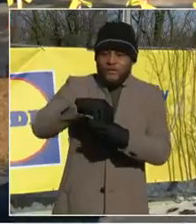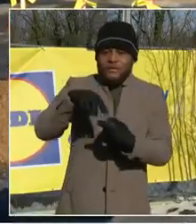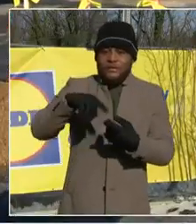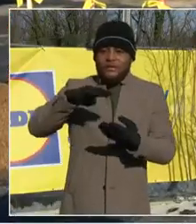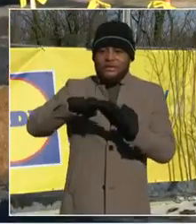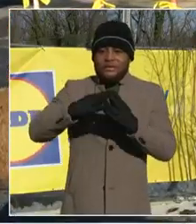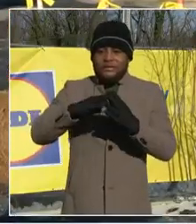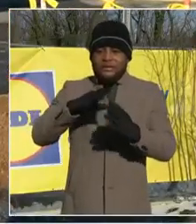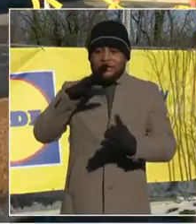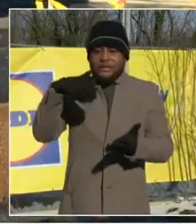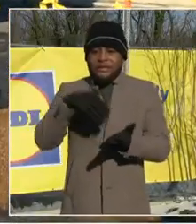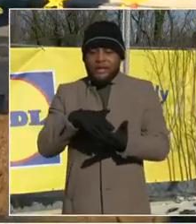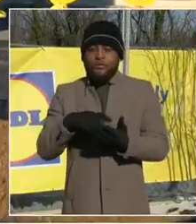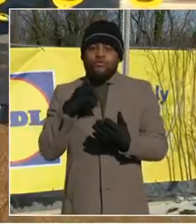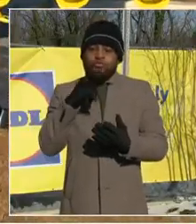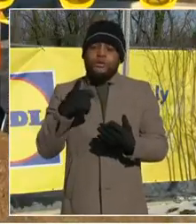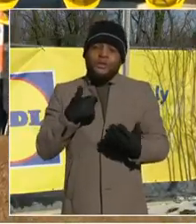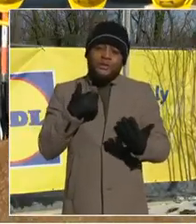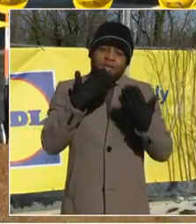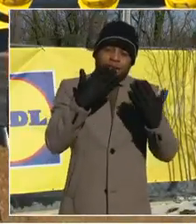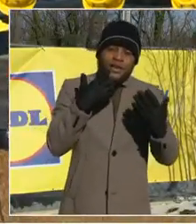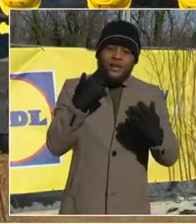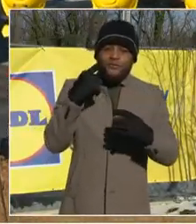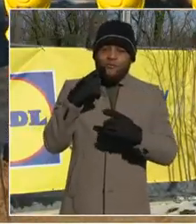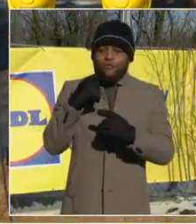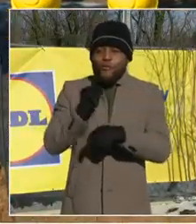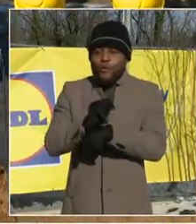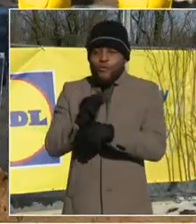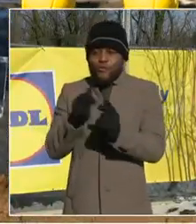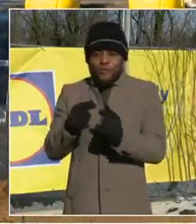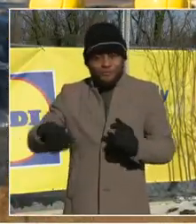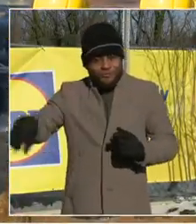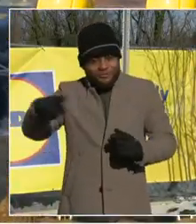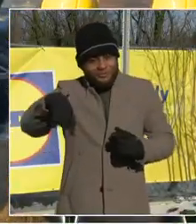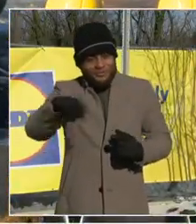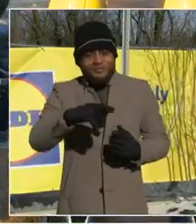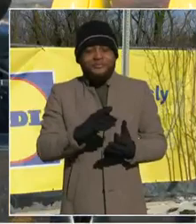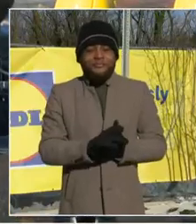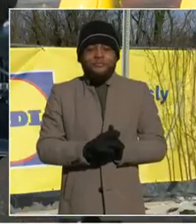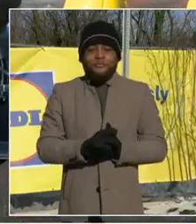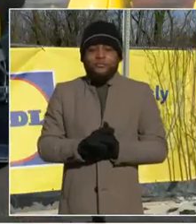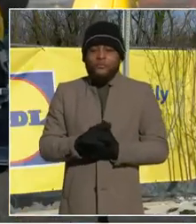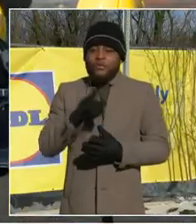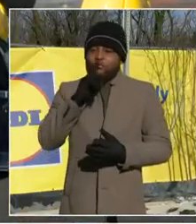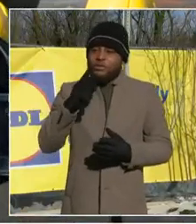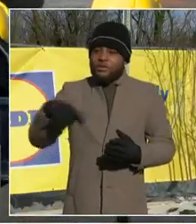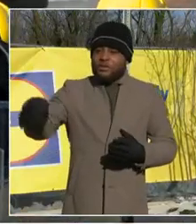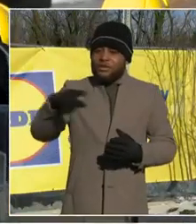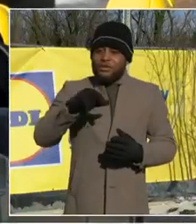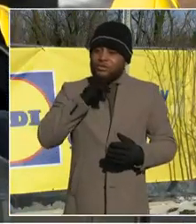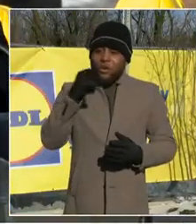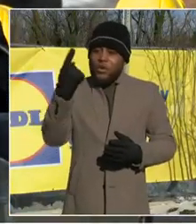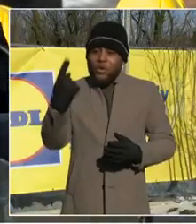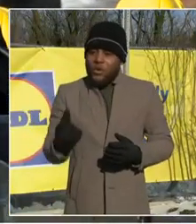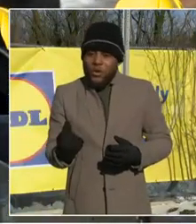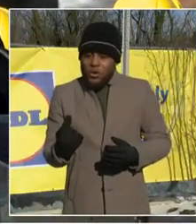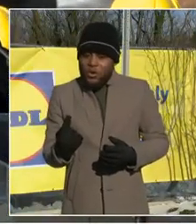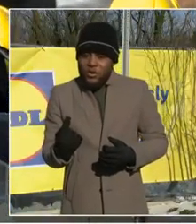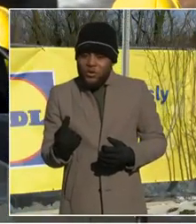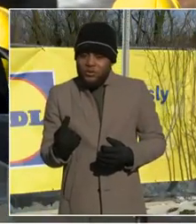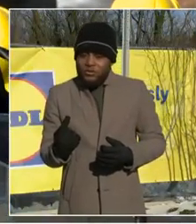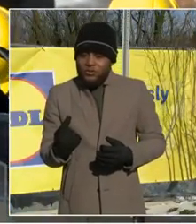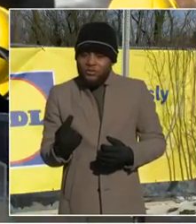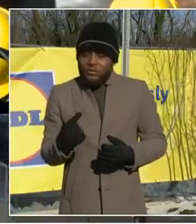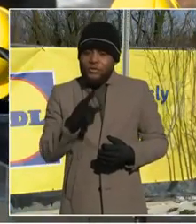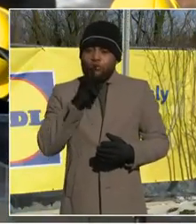and honor to work with all of them, Mayor. But they weren't alone. Since the beginning, more than